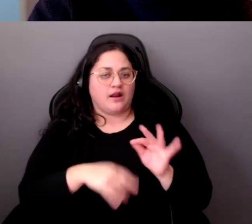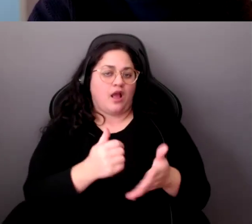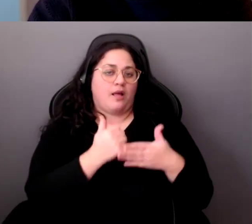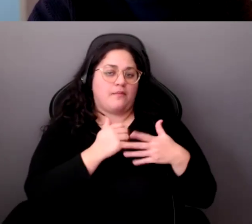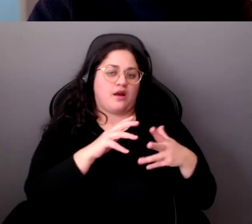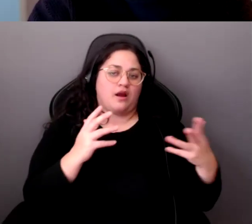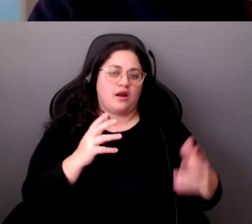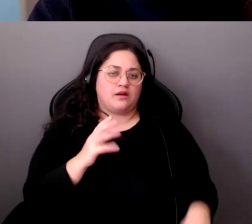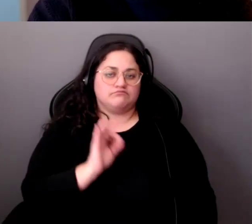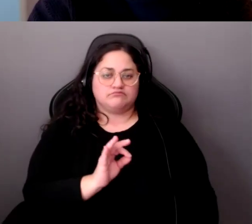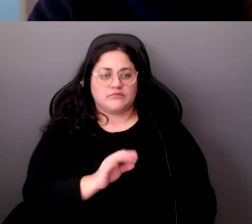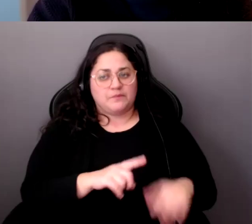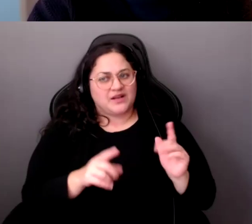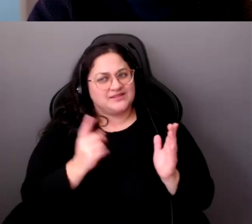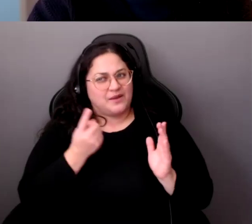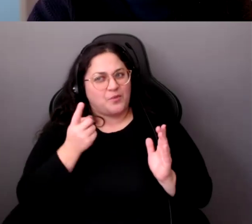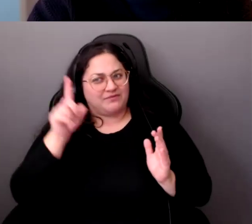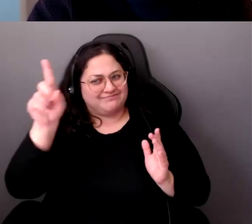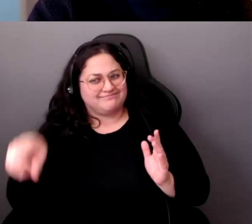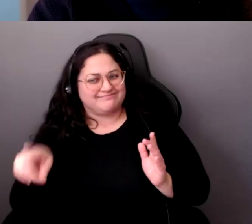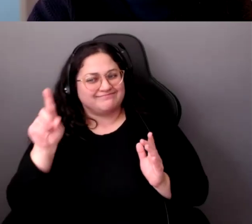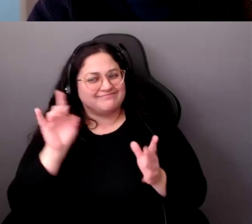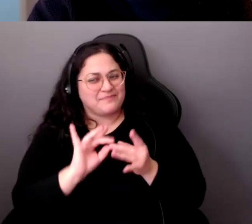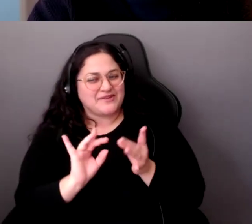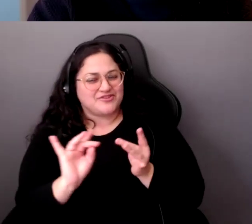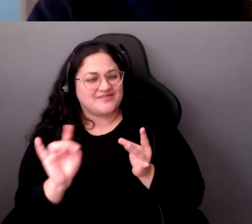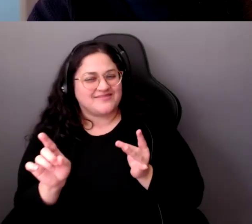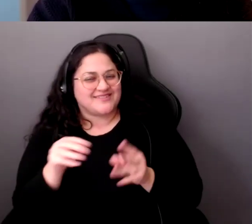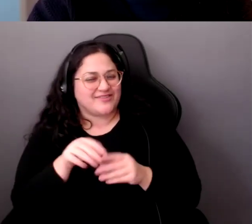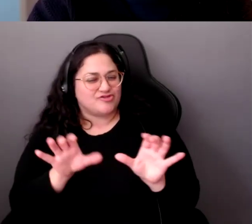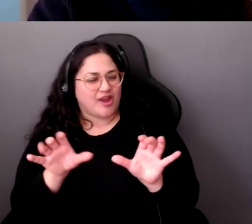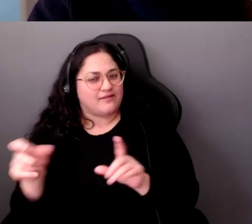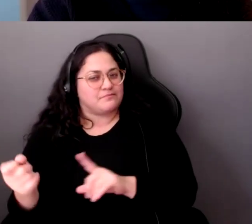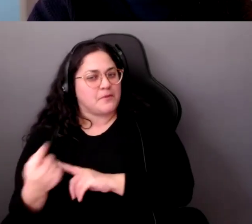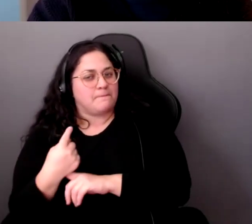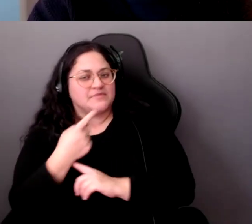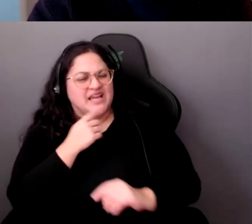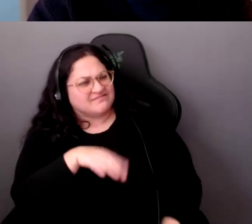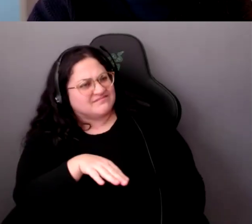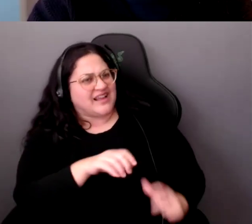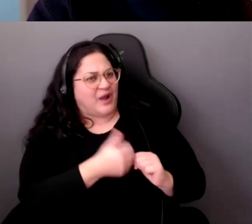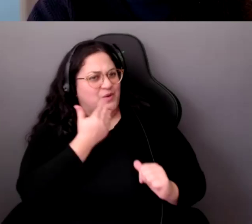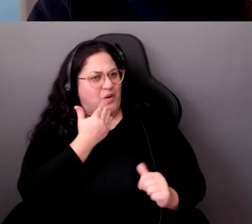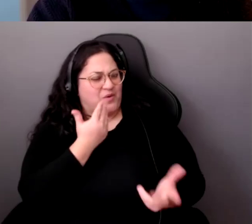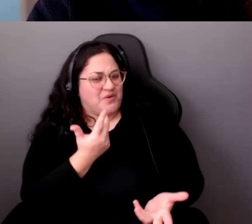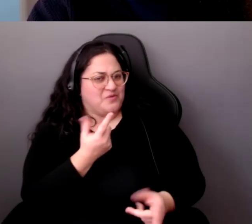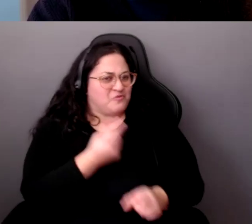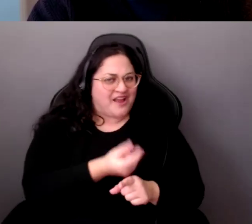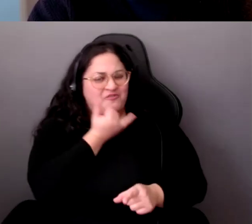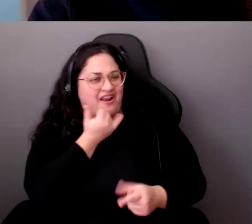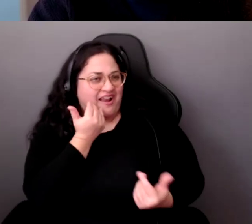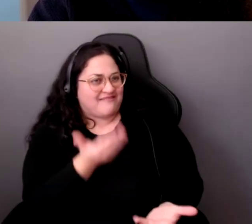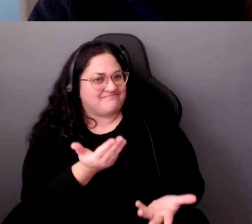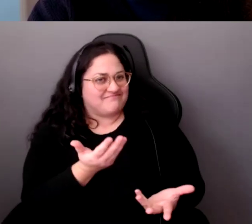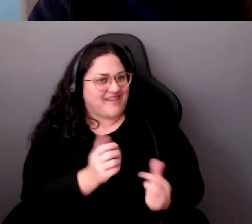about disinformation, like how do you know? How do you know that what you're Yeah. being fed through ChatGPT is not to